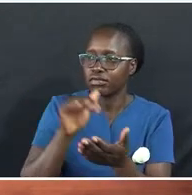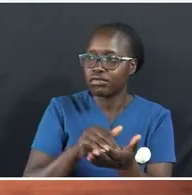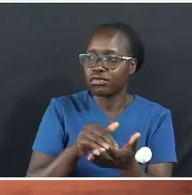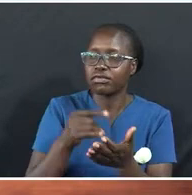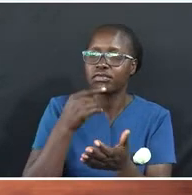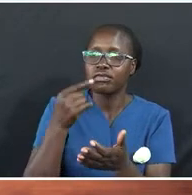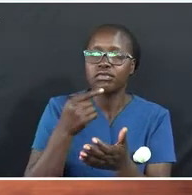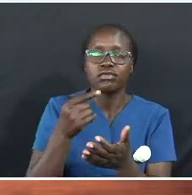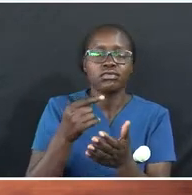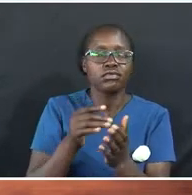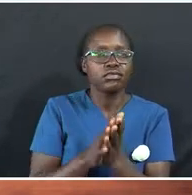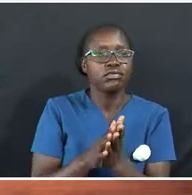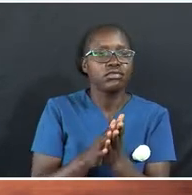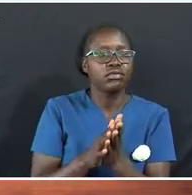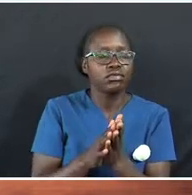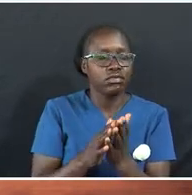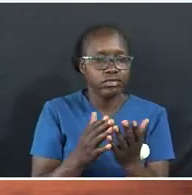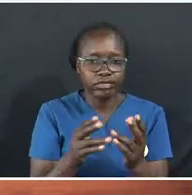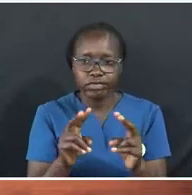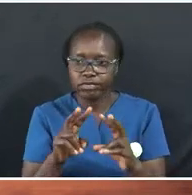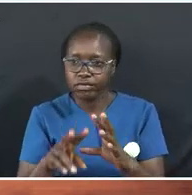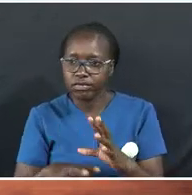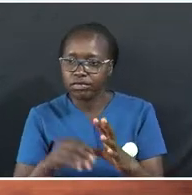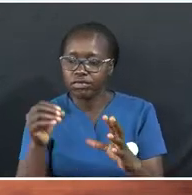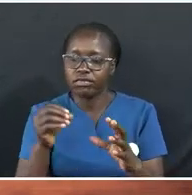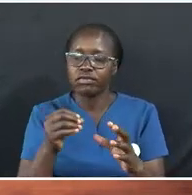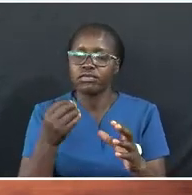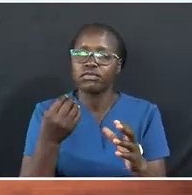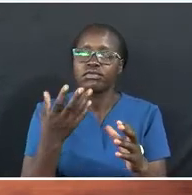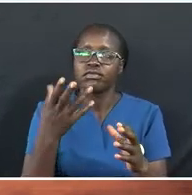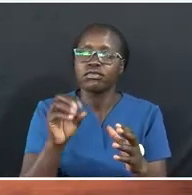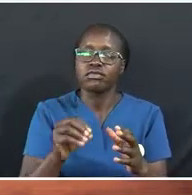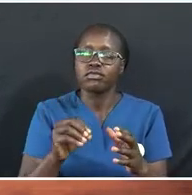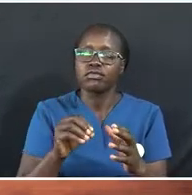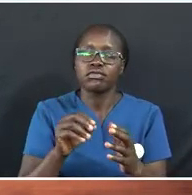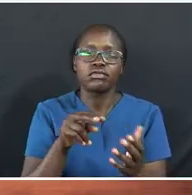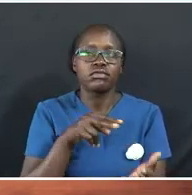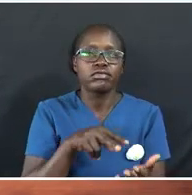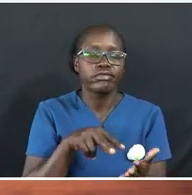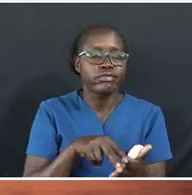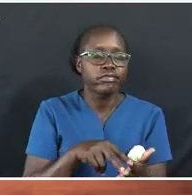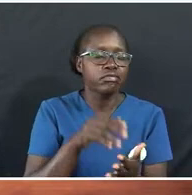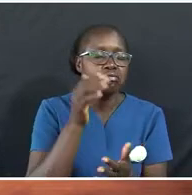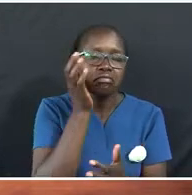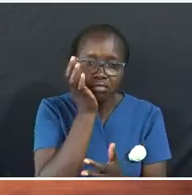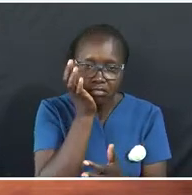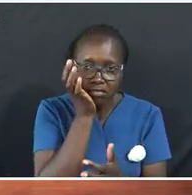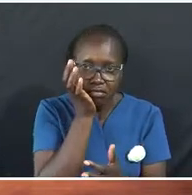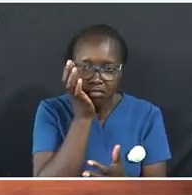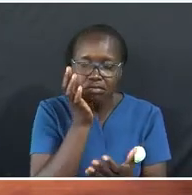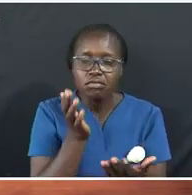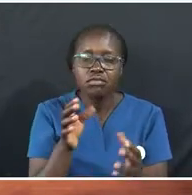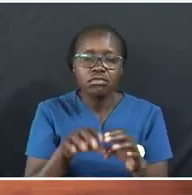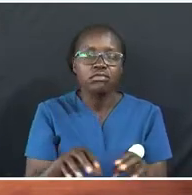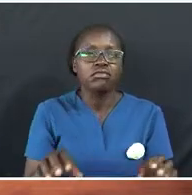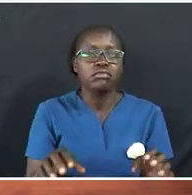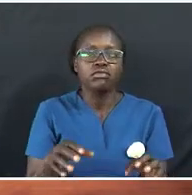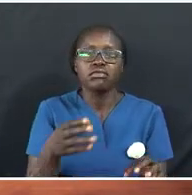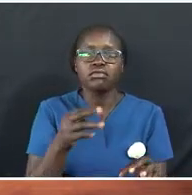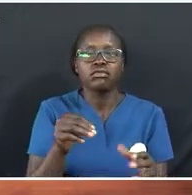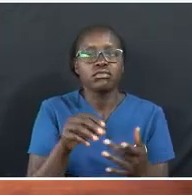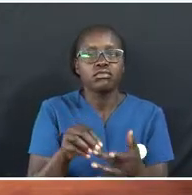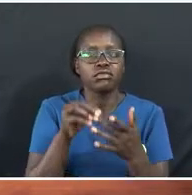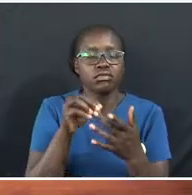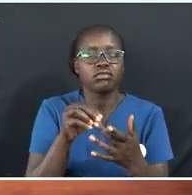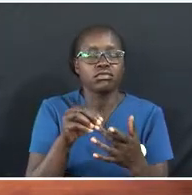still found others. They were standing idle in the market. For them, he had a